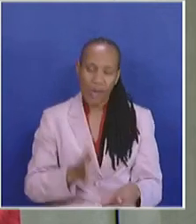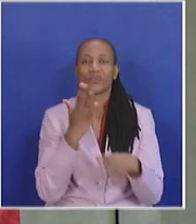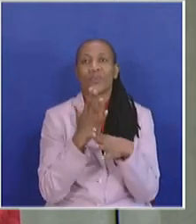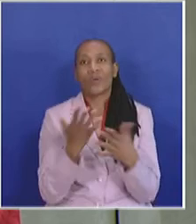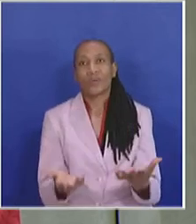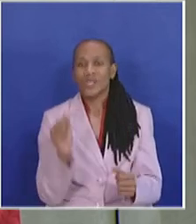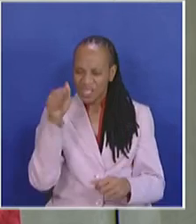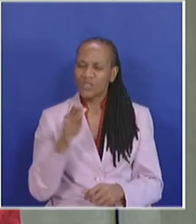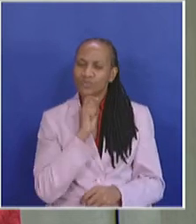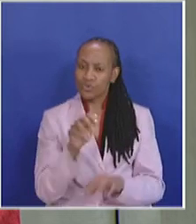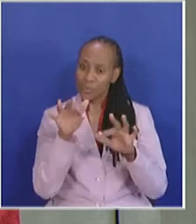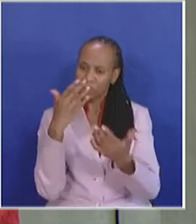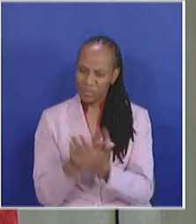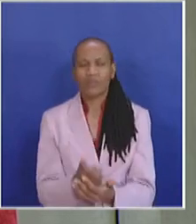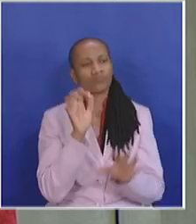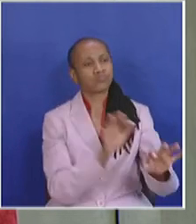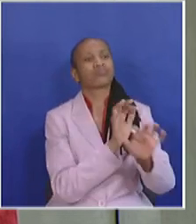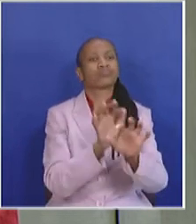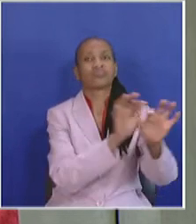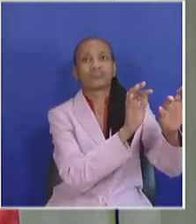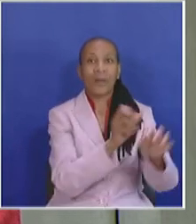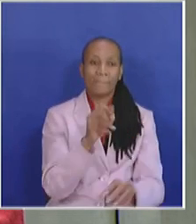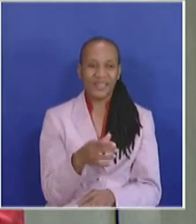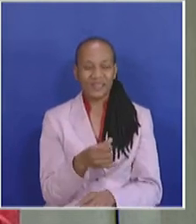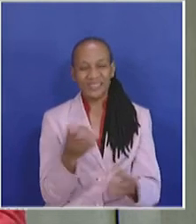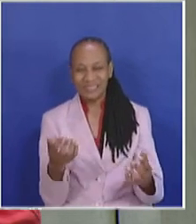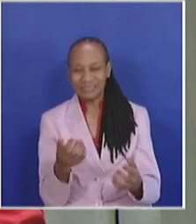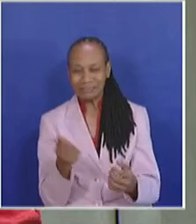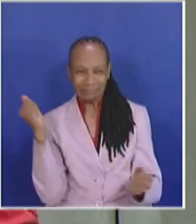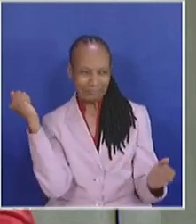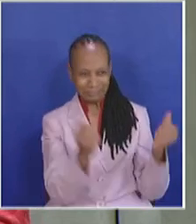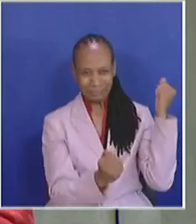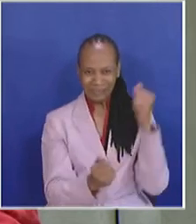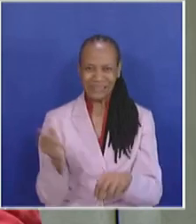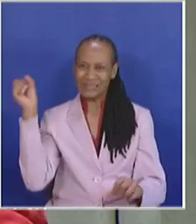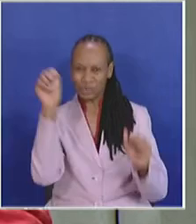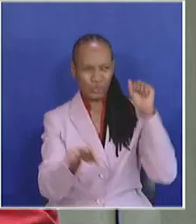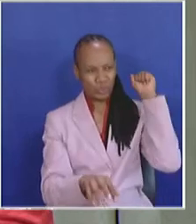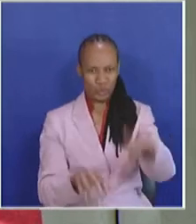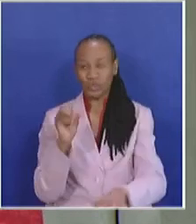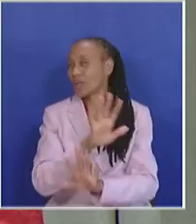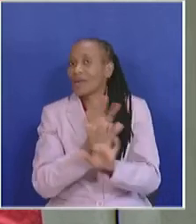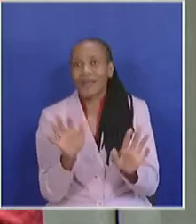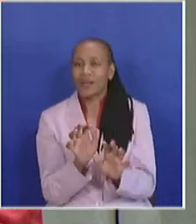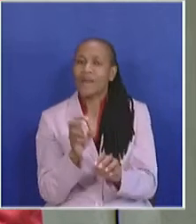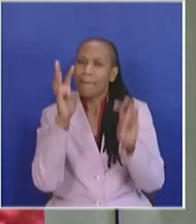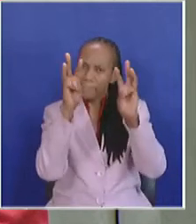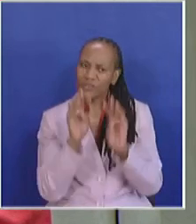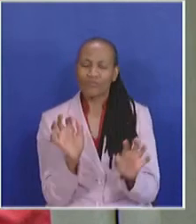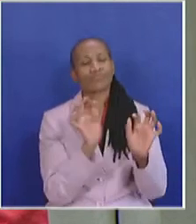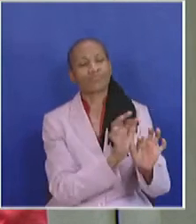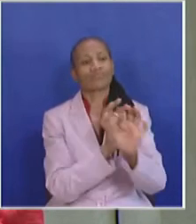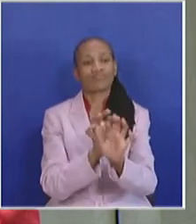a right to protest, we despise violent protest and damage to property. Honorable Chair, as